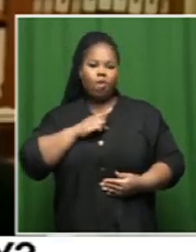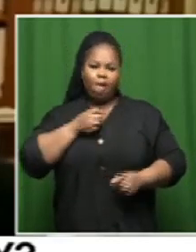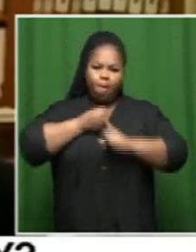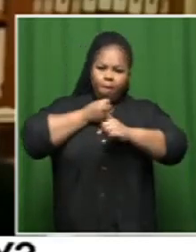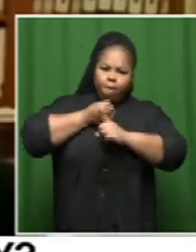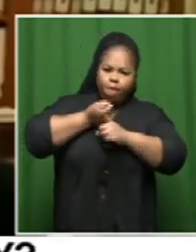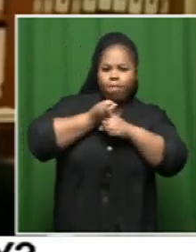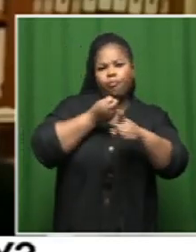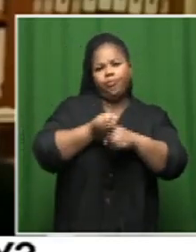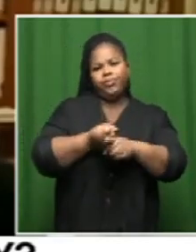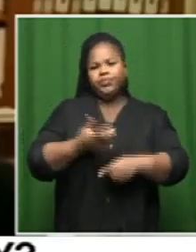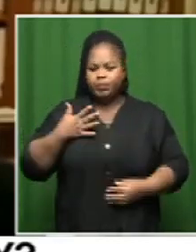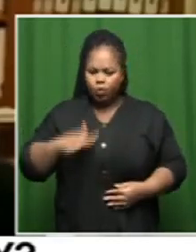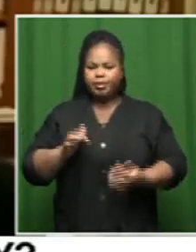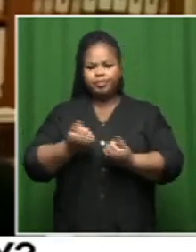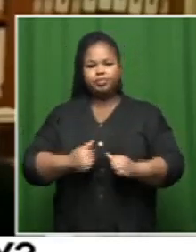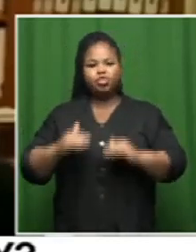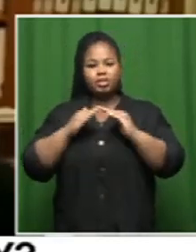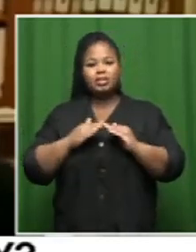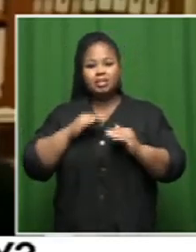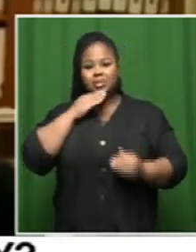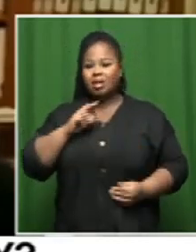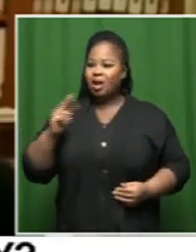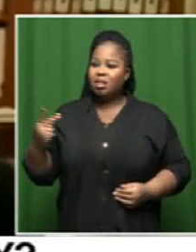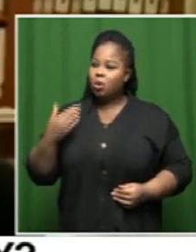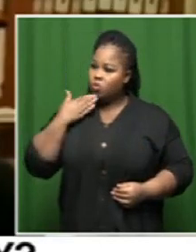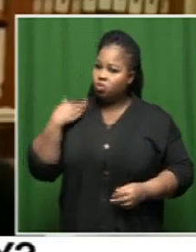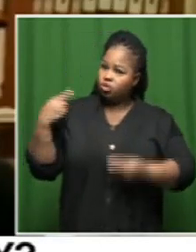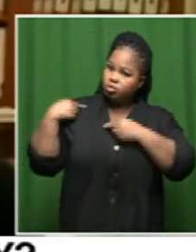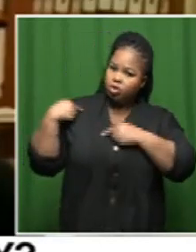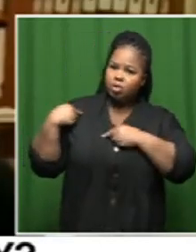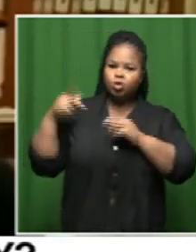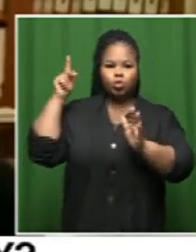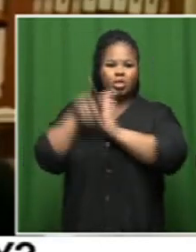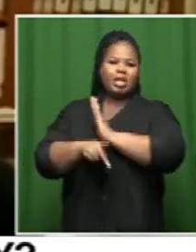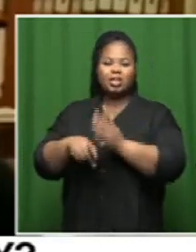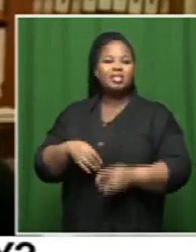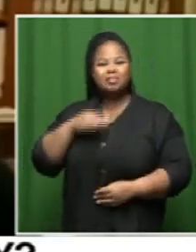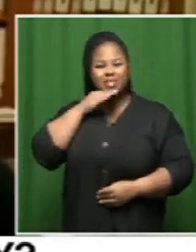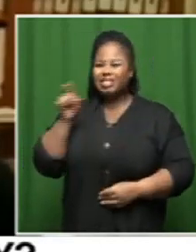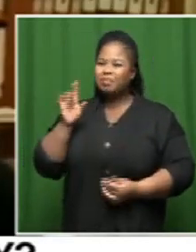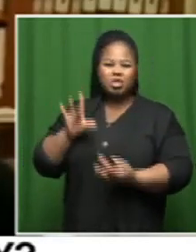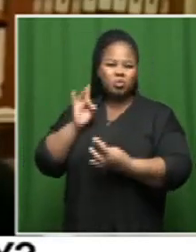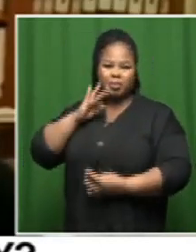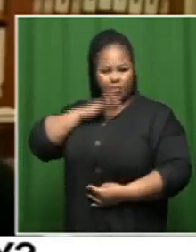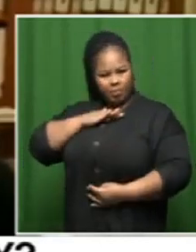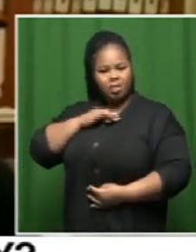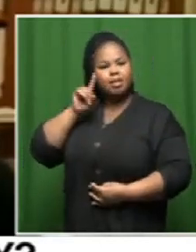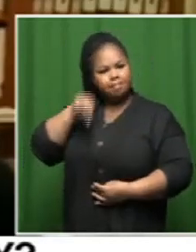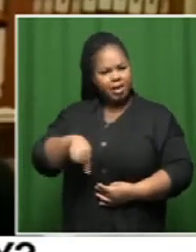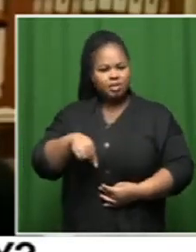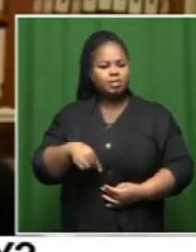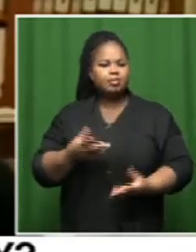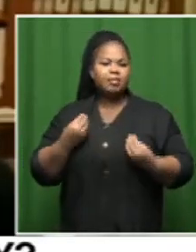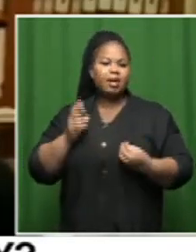on for justice, they are giving those who are responsible for the massacre very little choice in making sure that they get it.